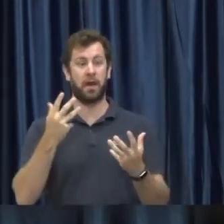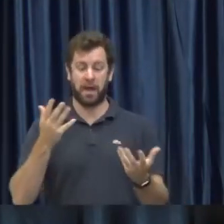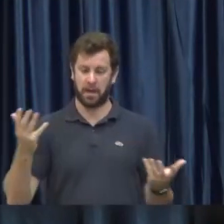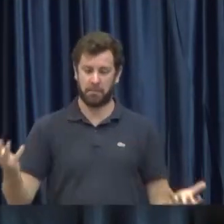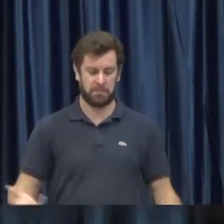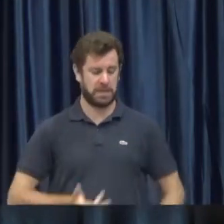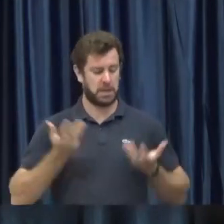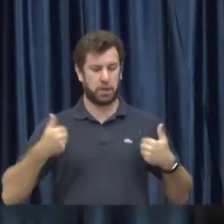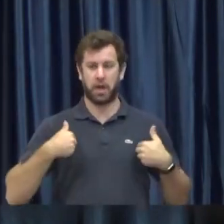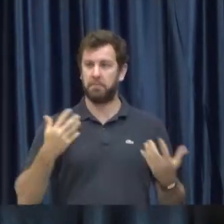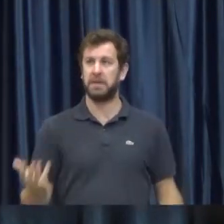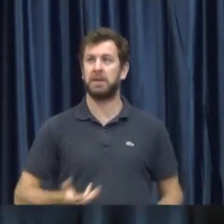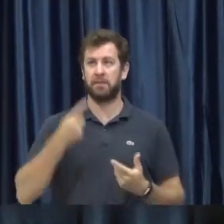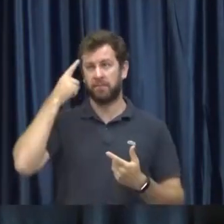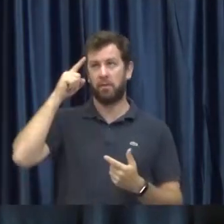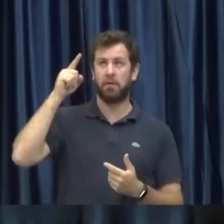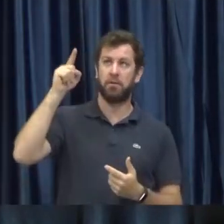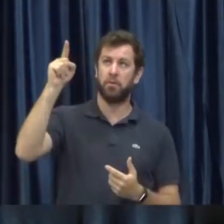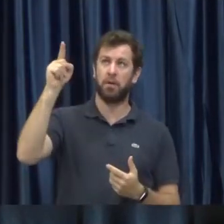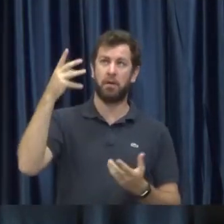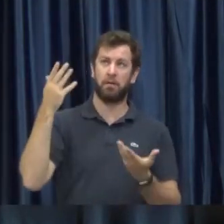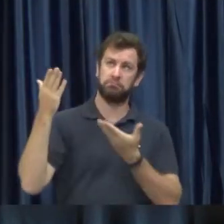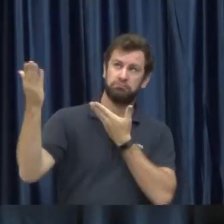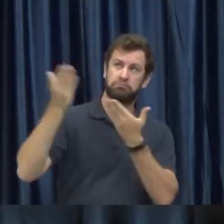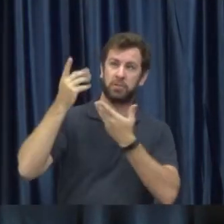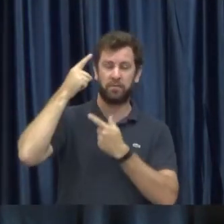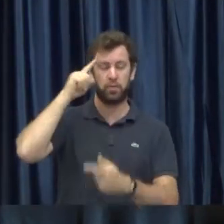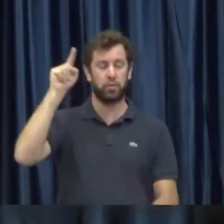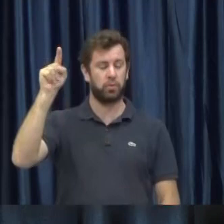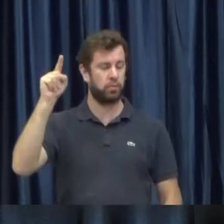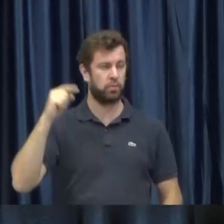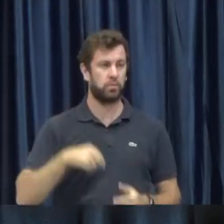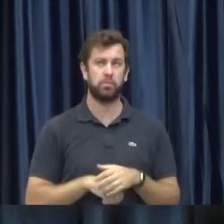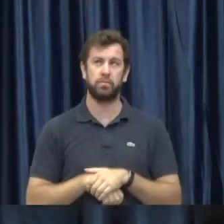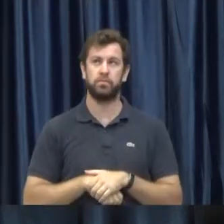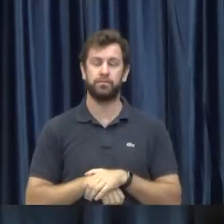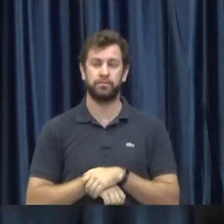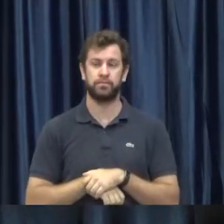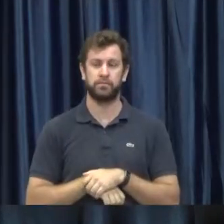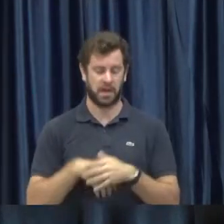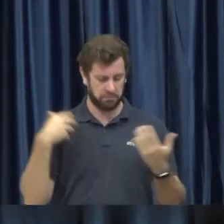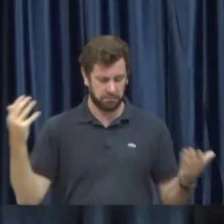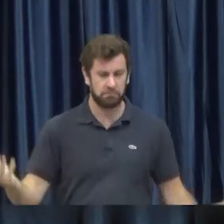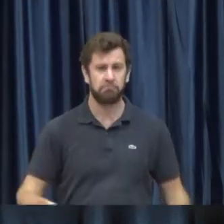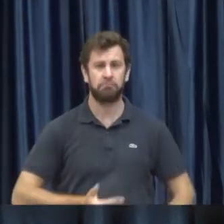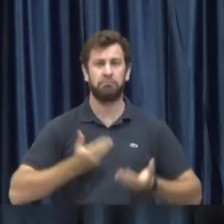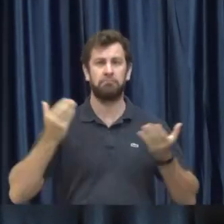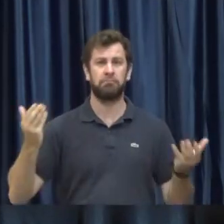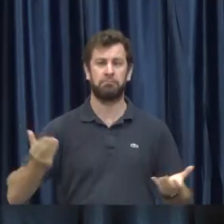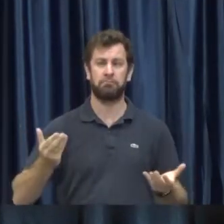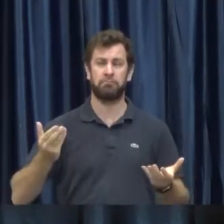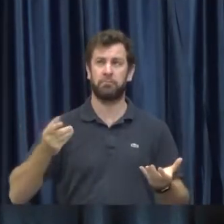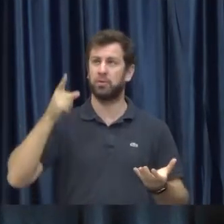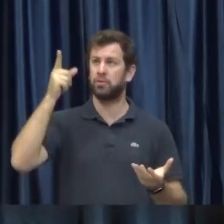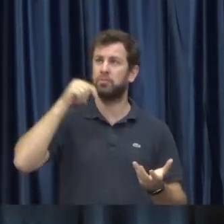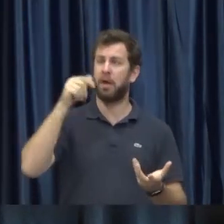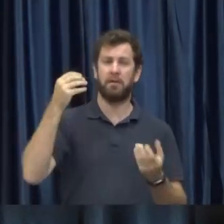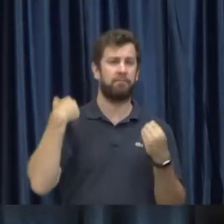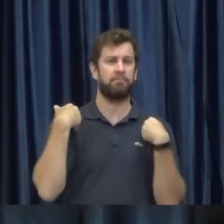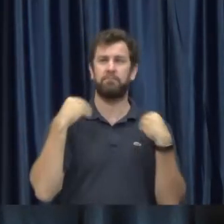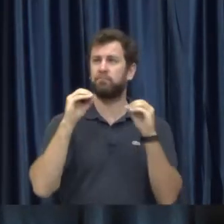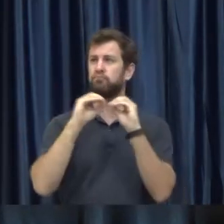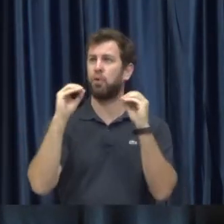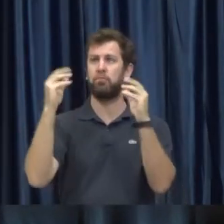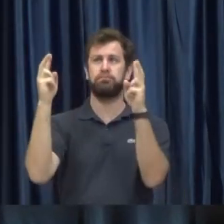O Allah, at your service. I am here, O Allah. You have no